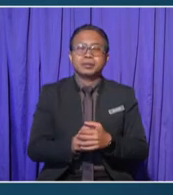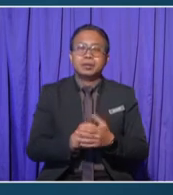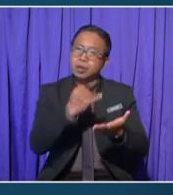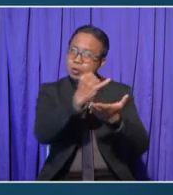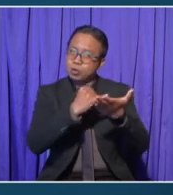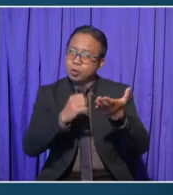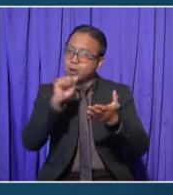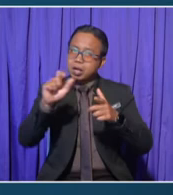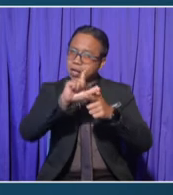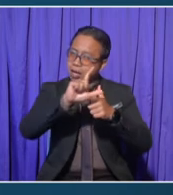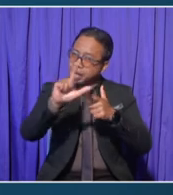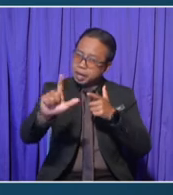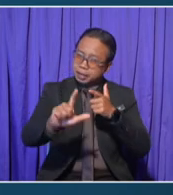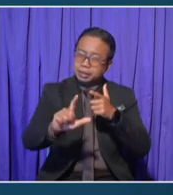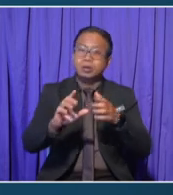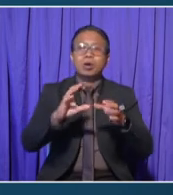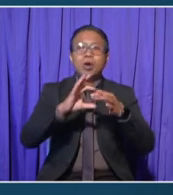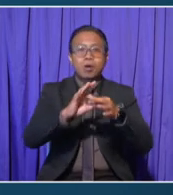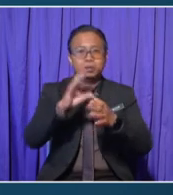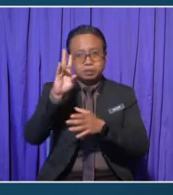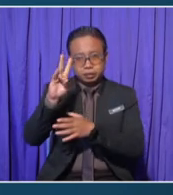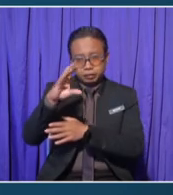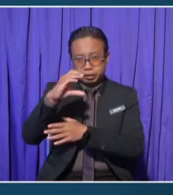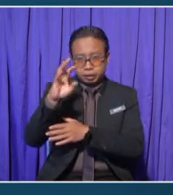Draw a line of 7 centimeter.